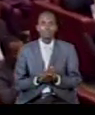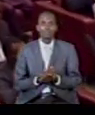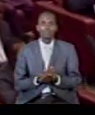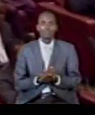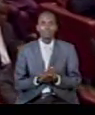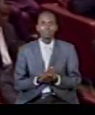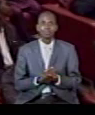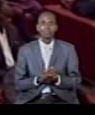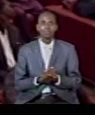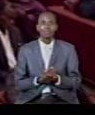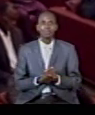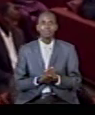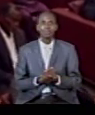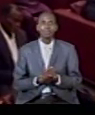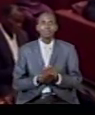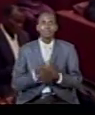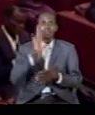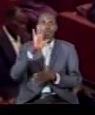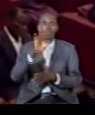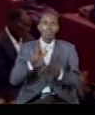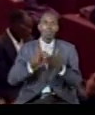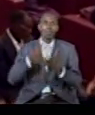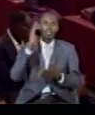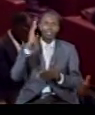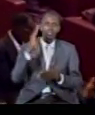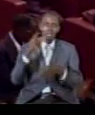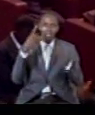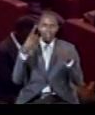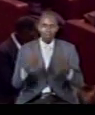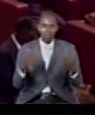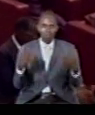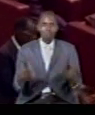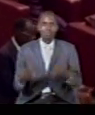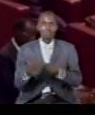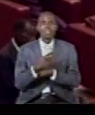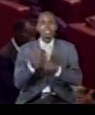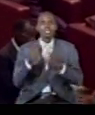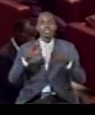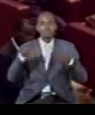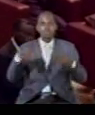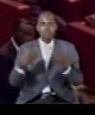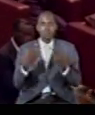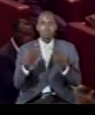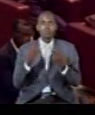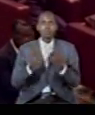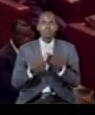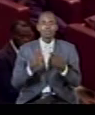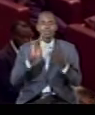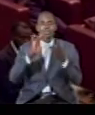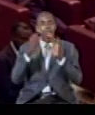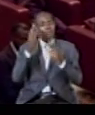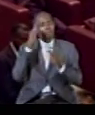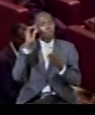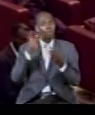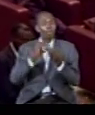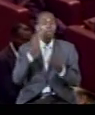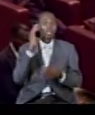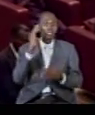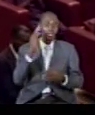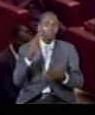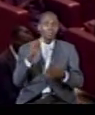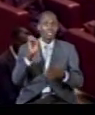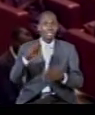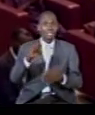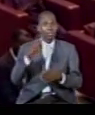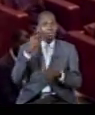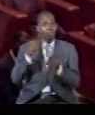For Jesus, your testimony happens today. Let's go to the social media for another testimony. Yes, from the social media, I'm bringing